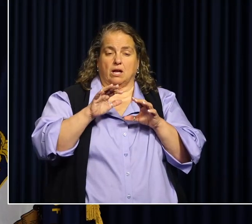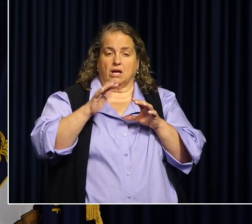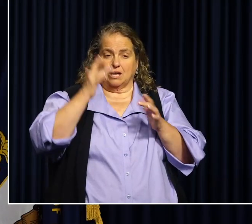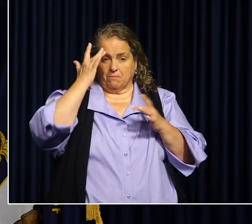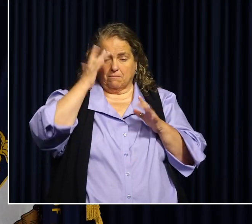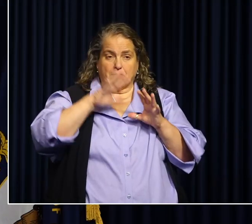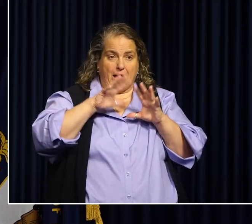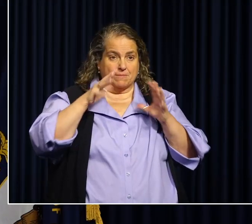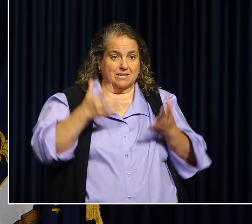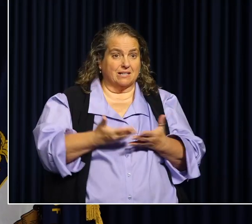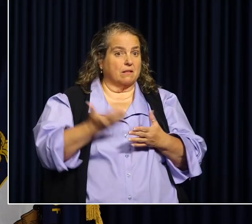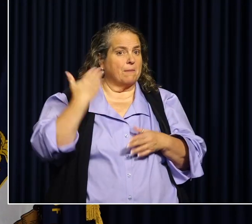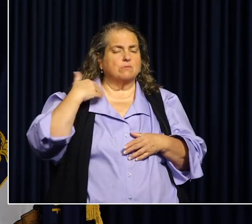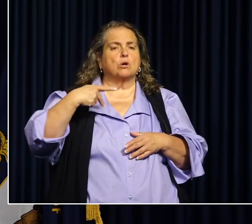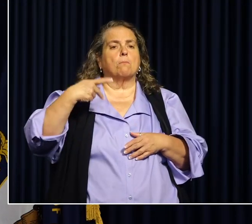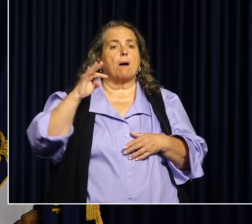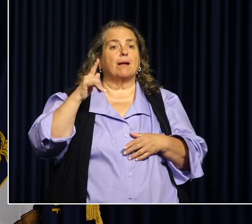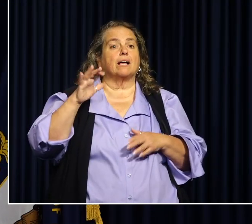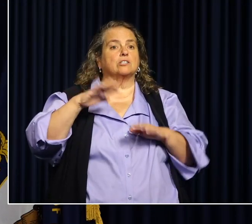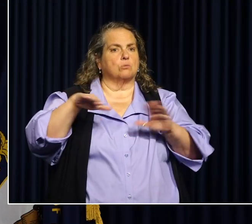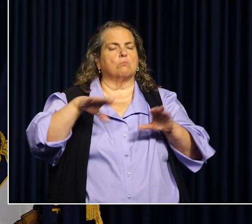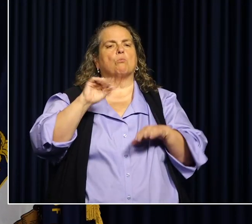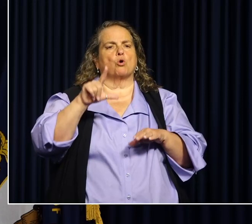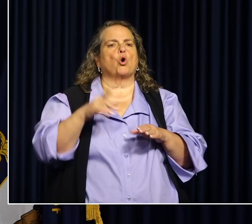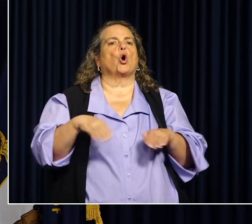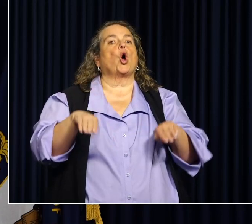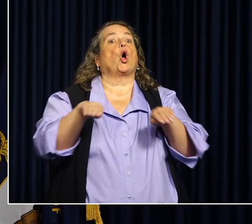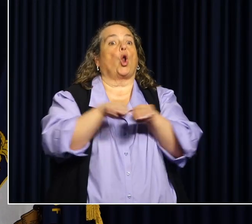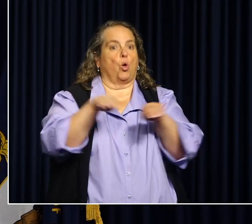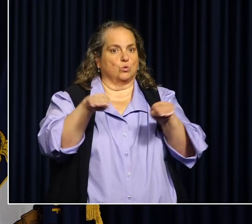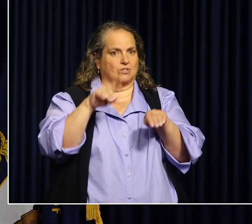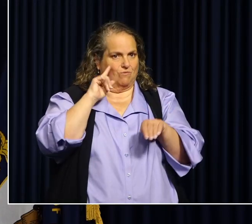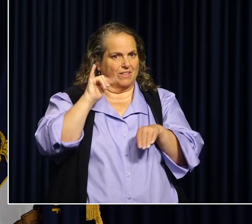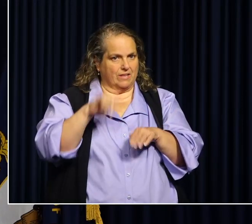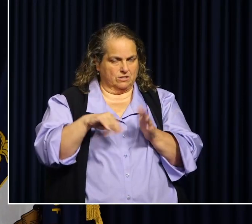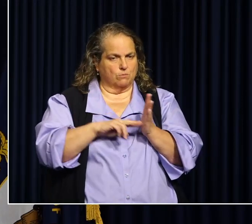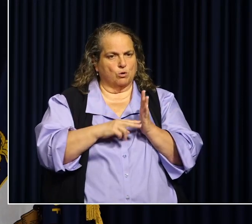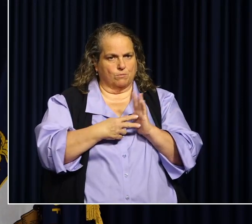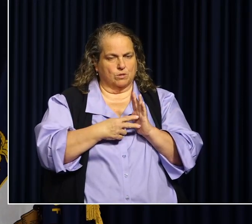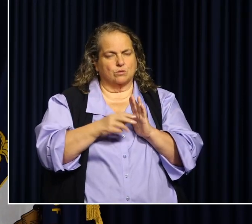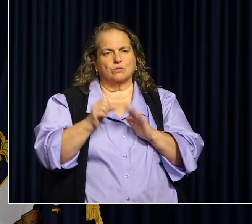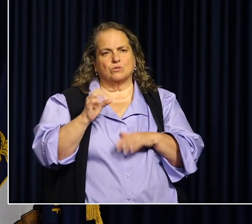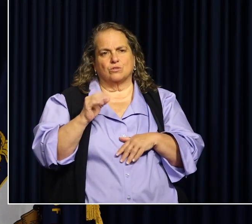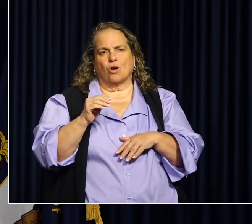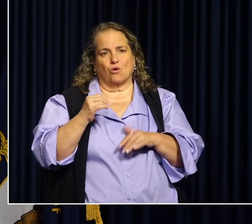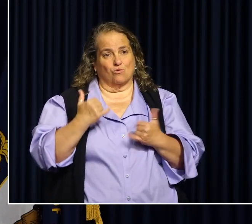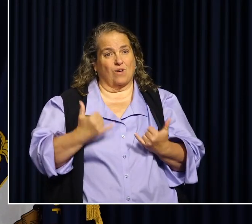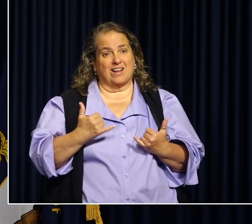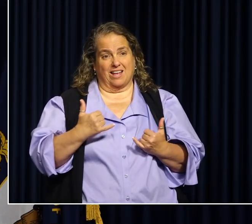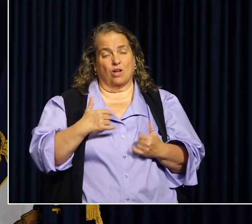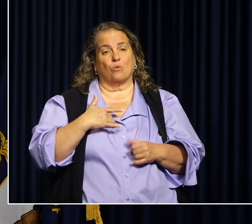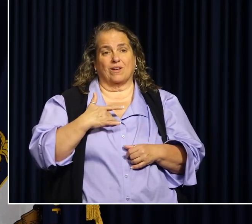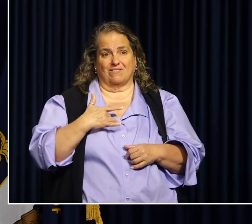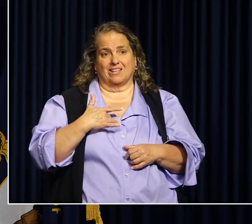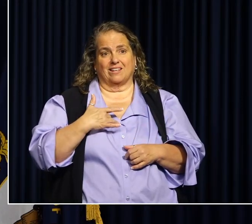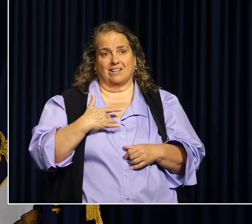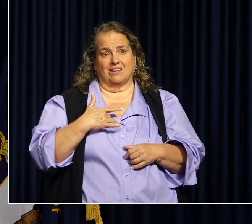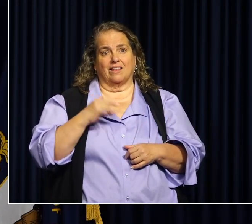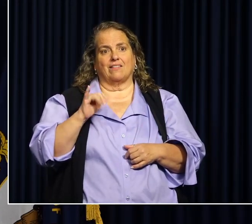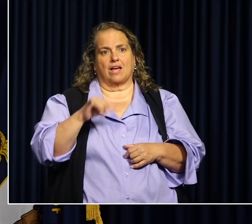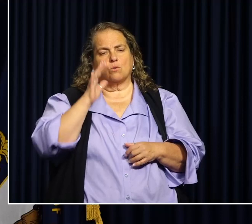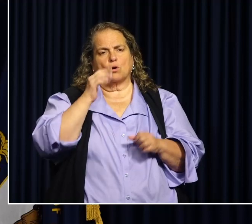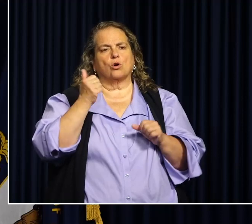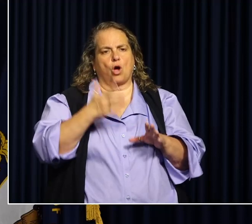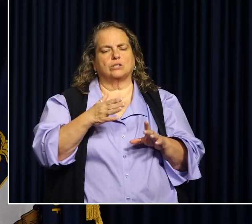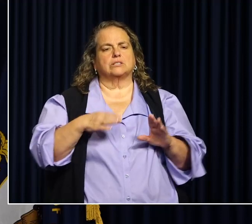in the past, public pools have closed for this very purpose. So right now, we believe that would